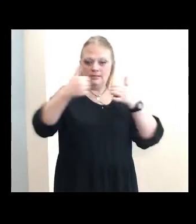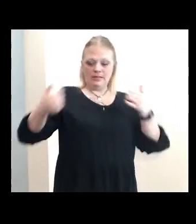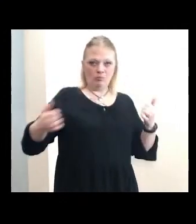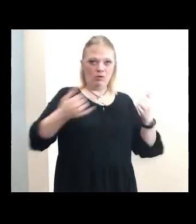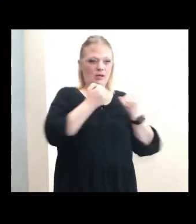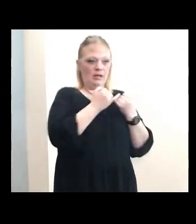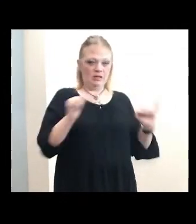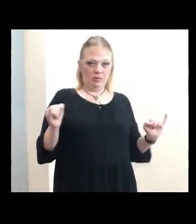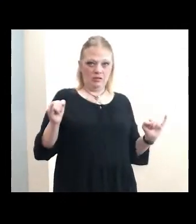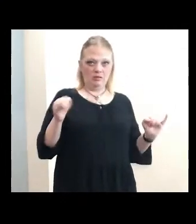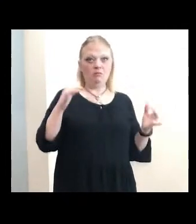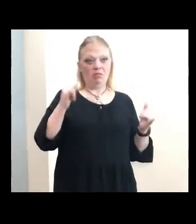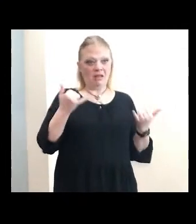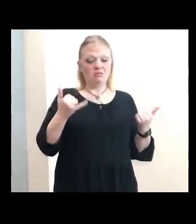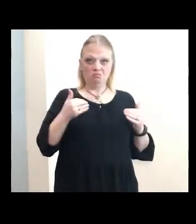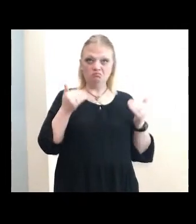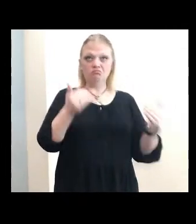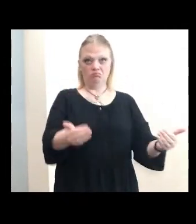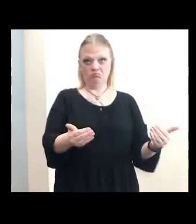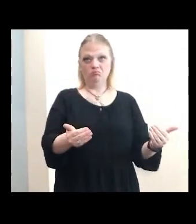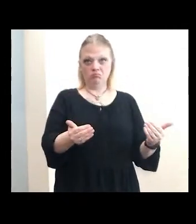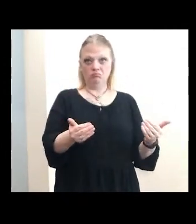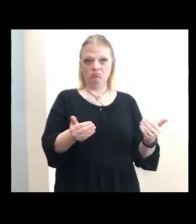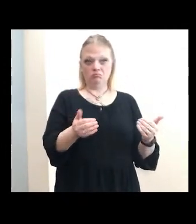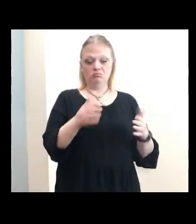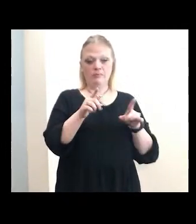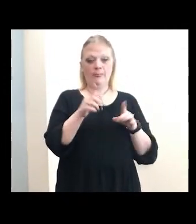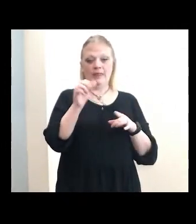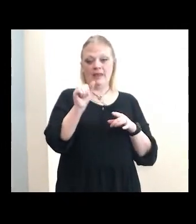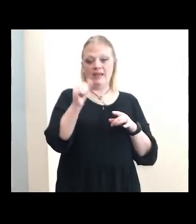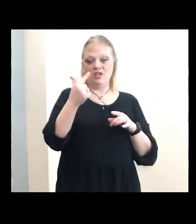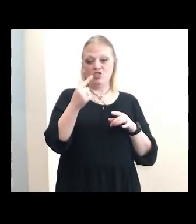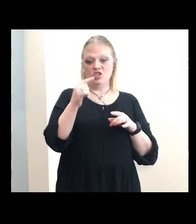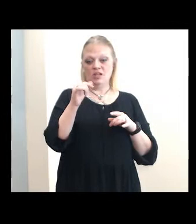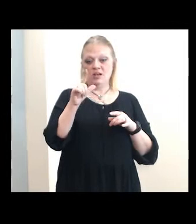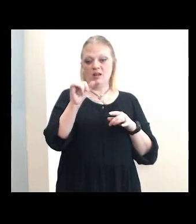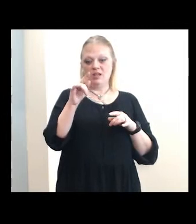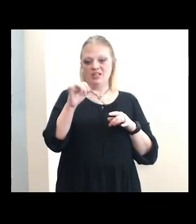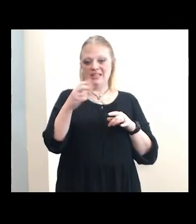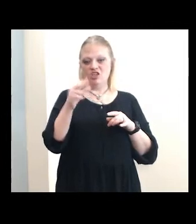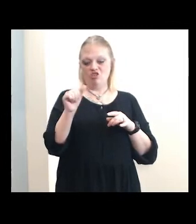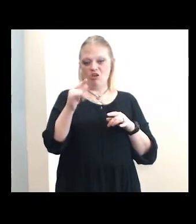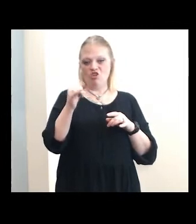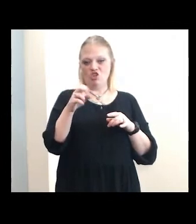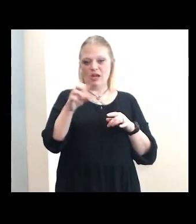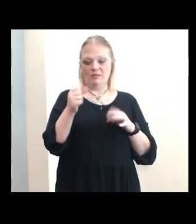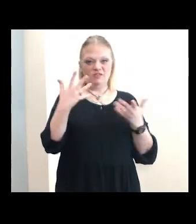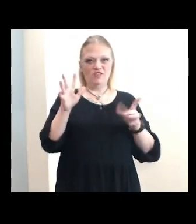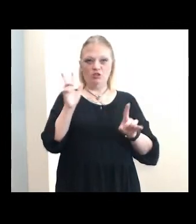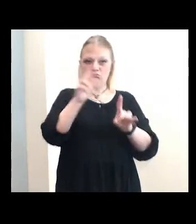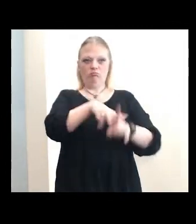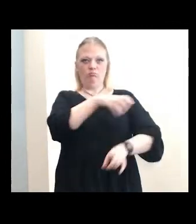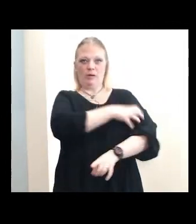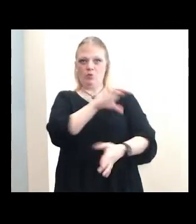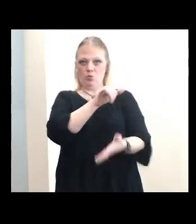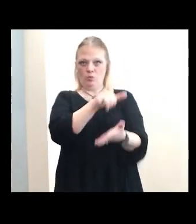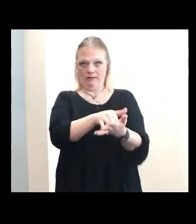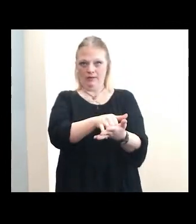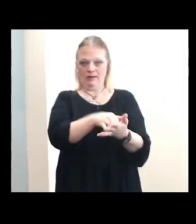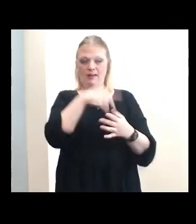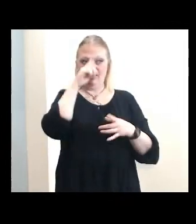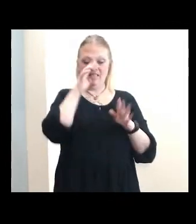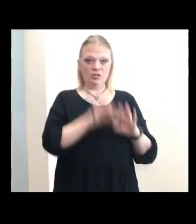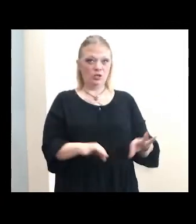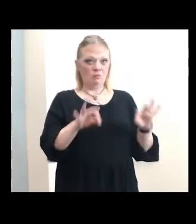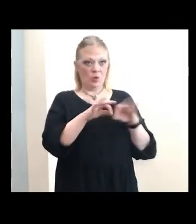That has now moved forward, as Attorney General Letitia James has now been given the power to do it. And I think it's